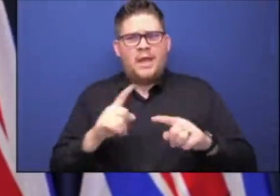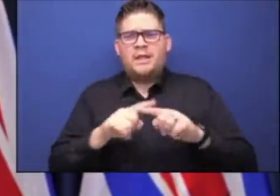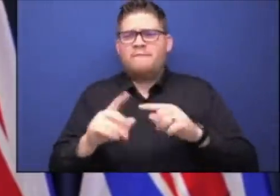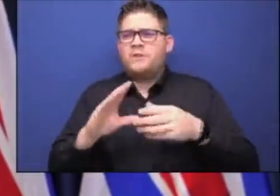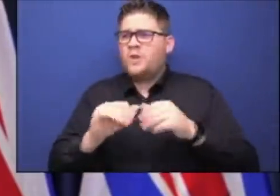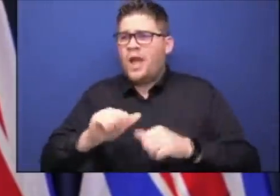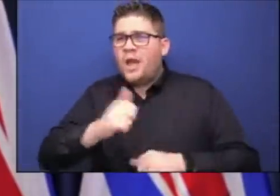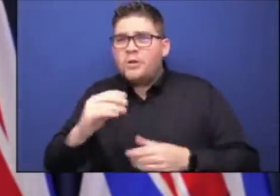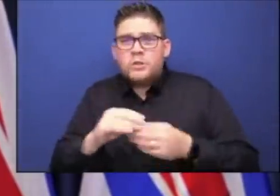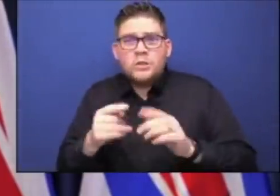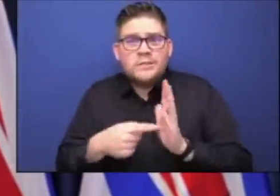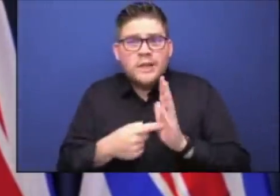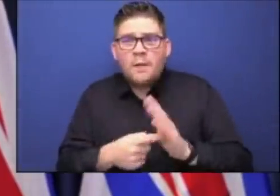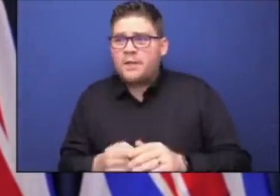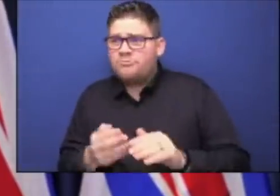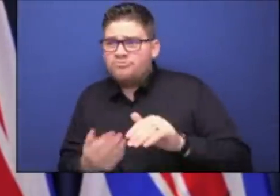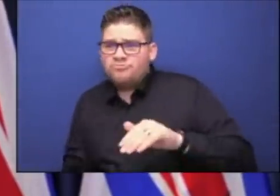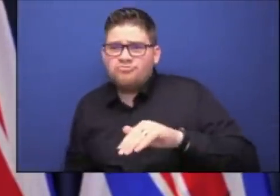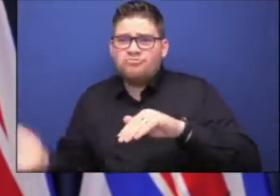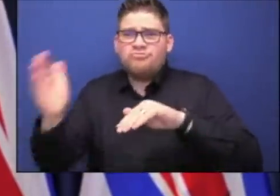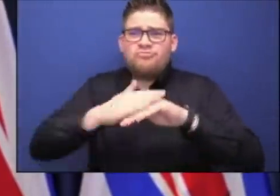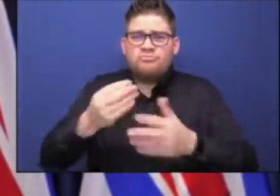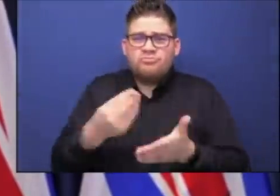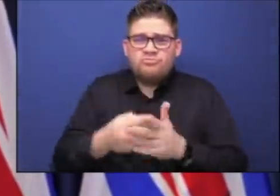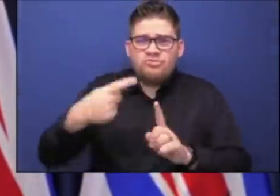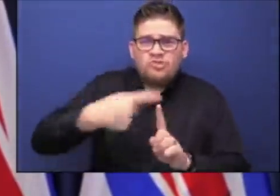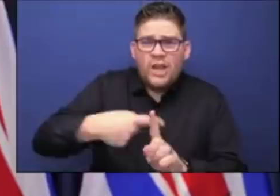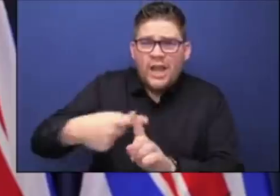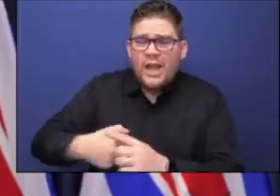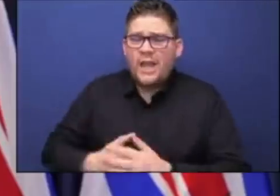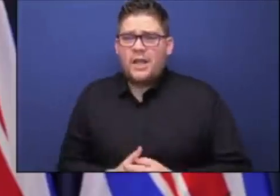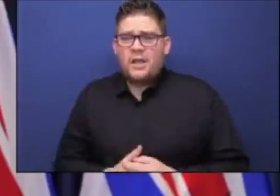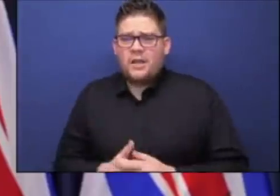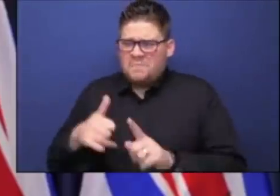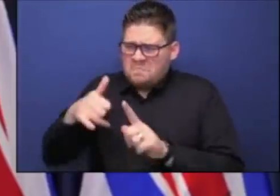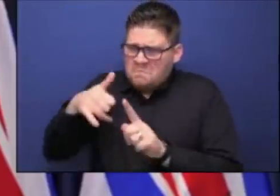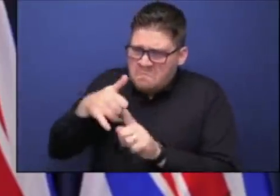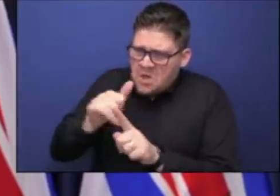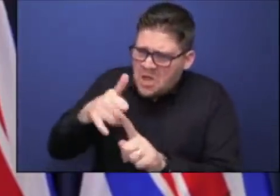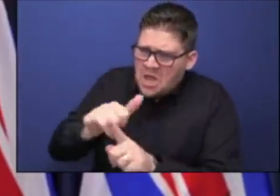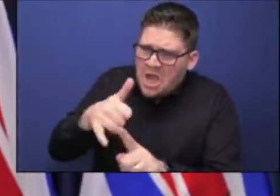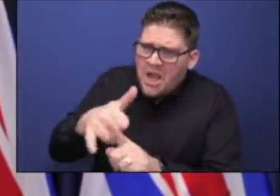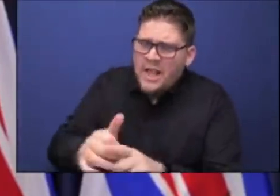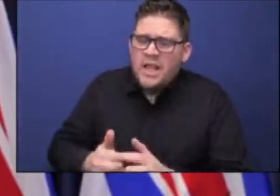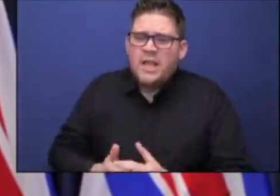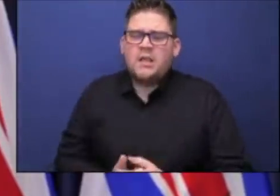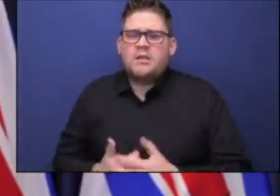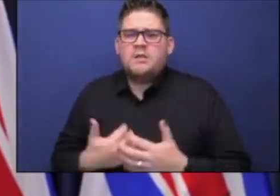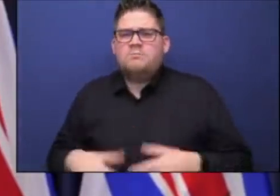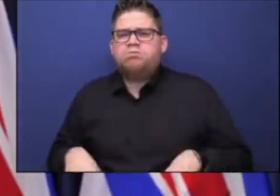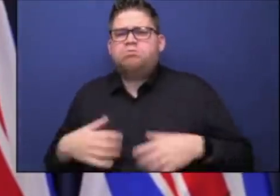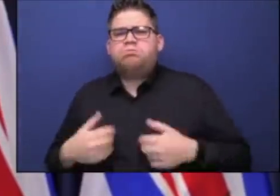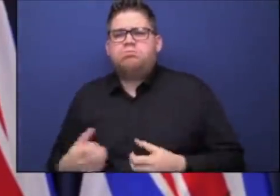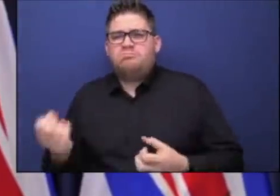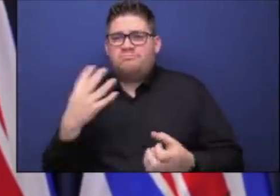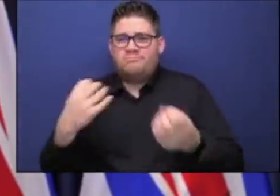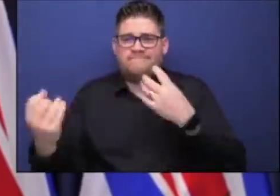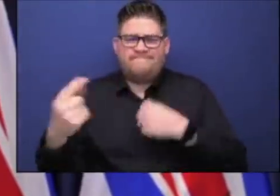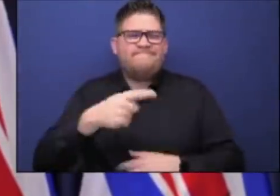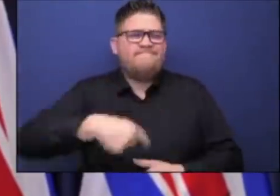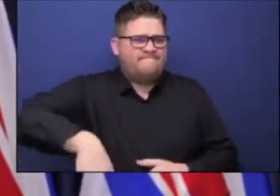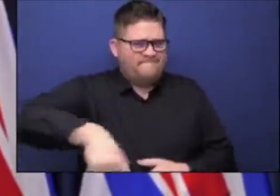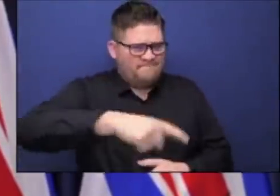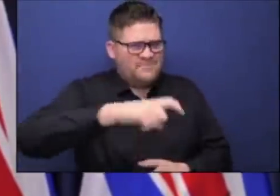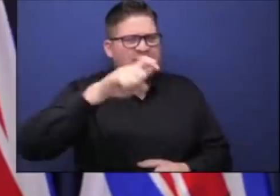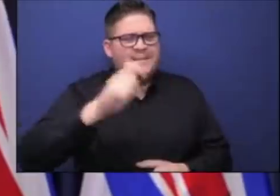all sides. We know that a lot of this was driven because people want to push a long-term tenant out so that they can jack up the rent and make